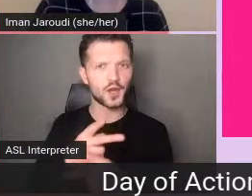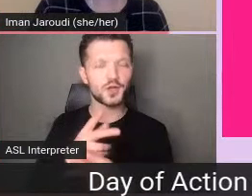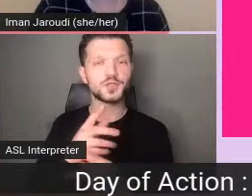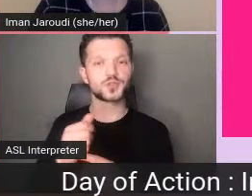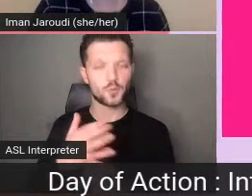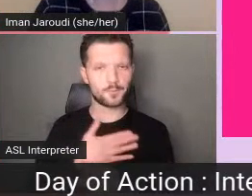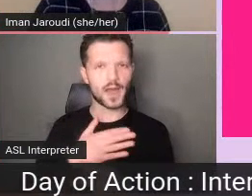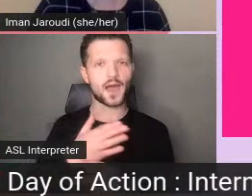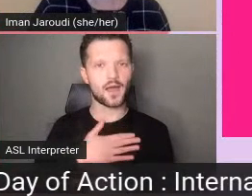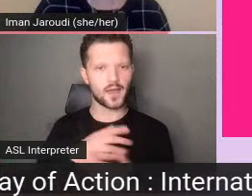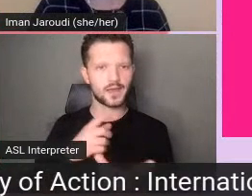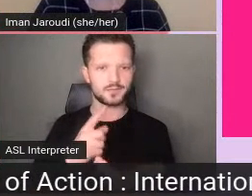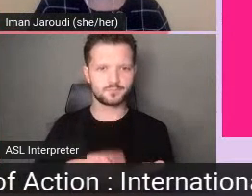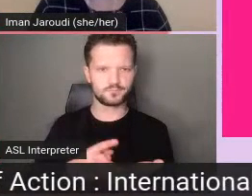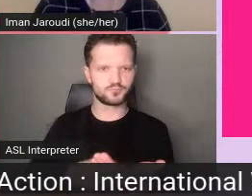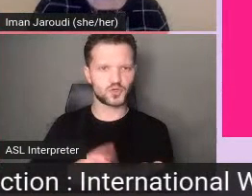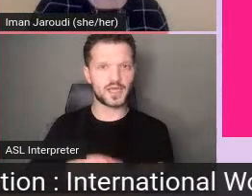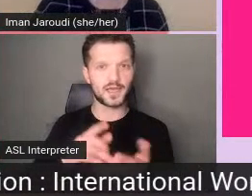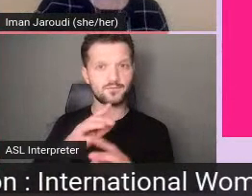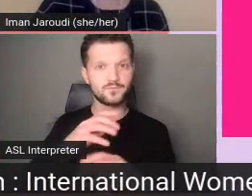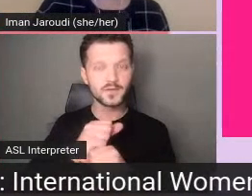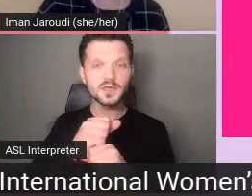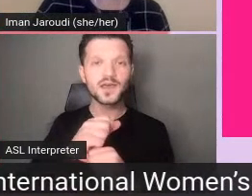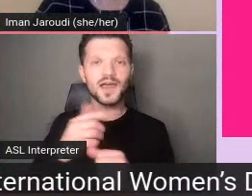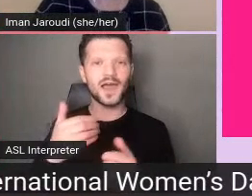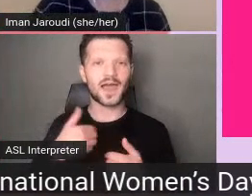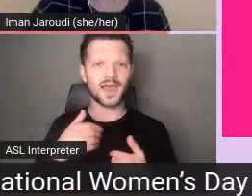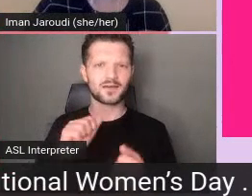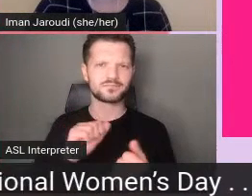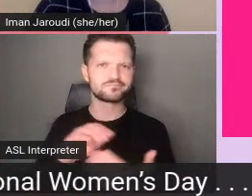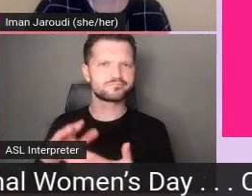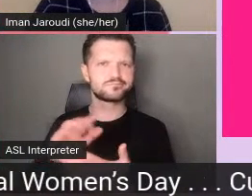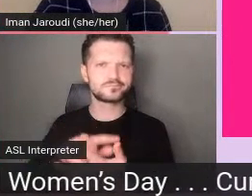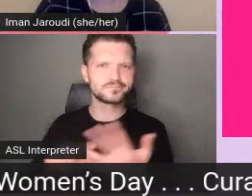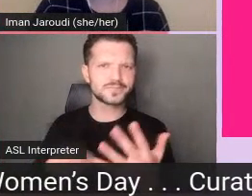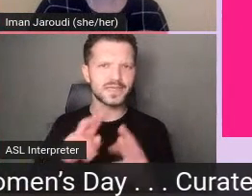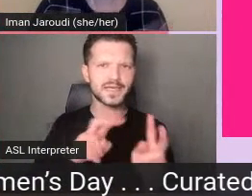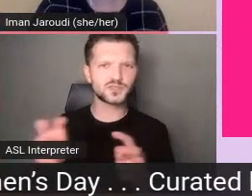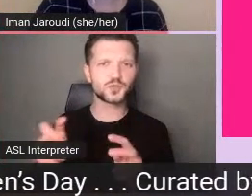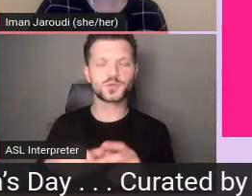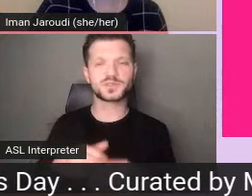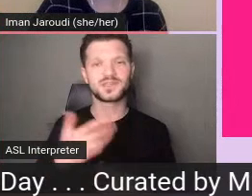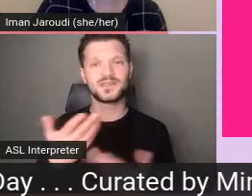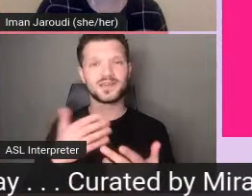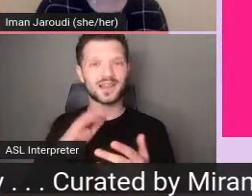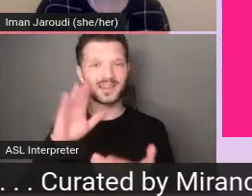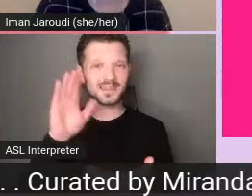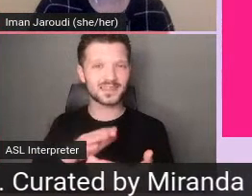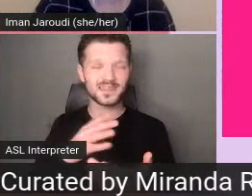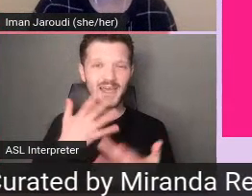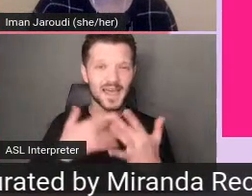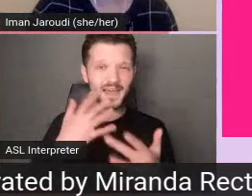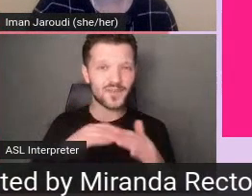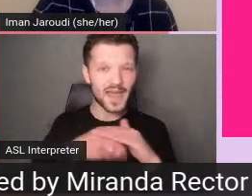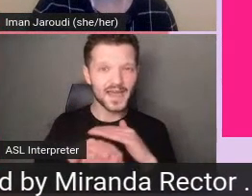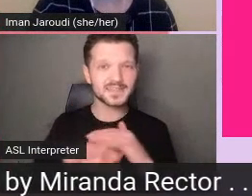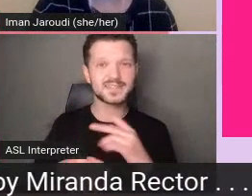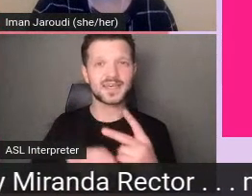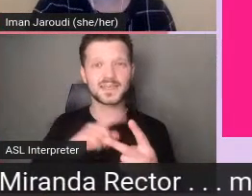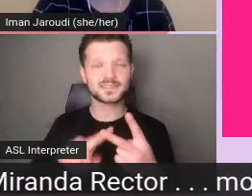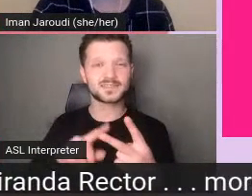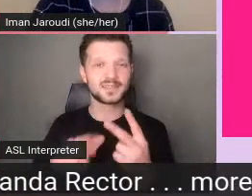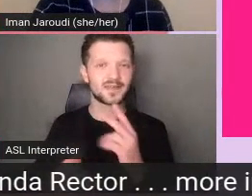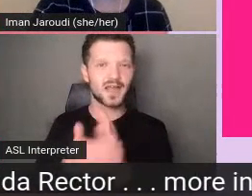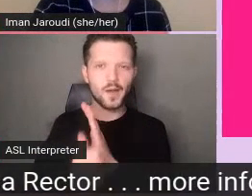health-related issues ranging from barriers to access to a lack of provider training and competency in trans healthcare.